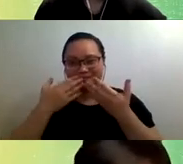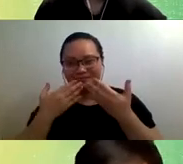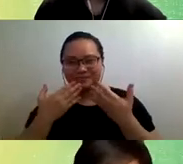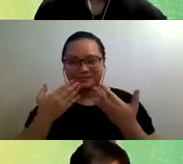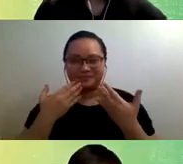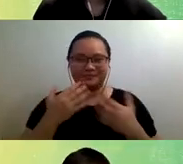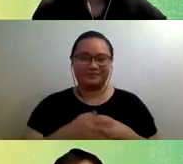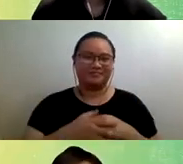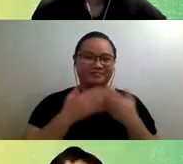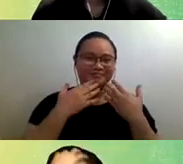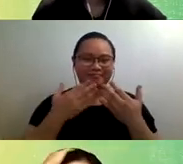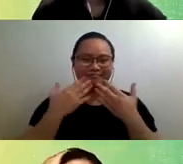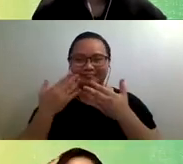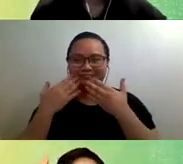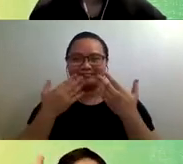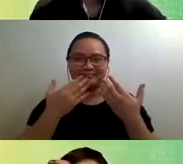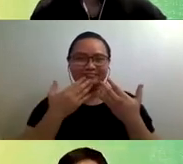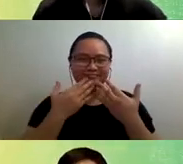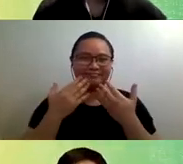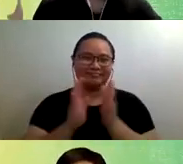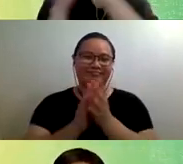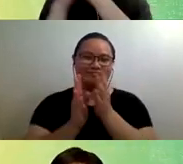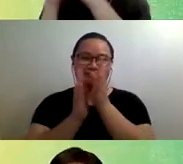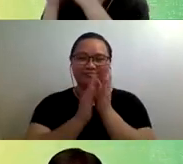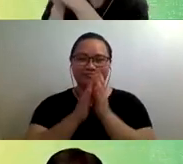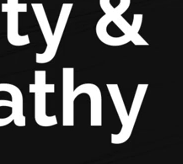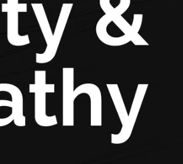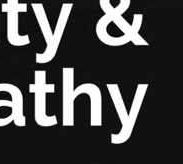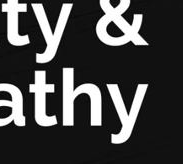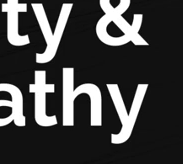Maraming salamat po ulit sa lahat. Thank you. Thank you everyone.